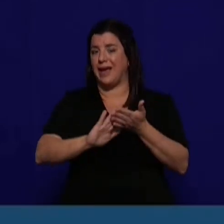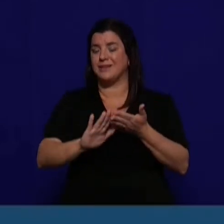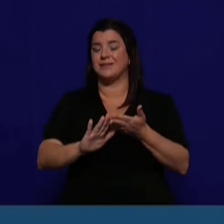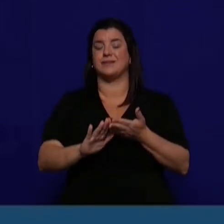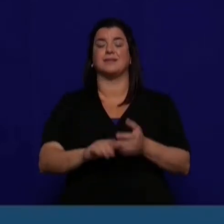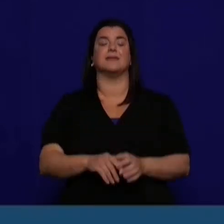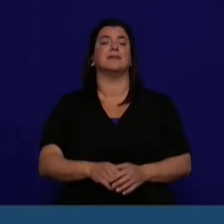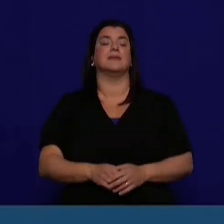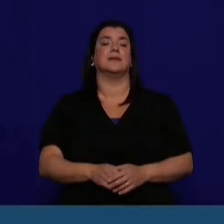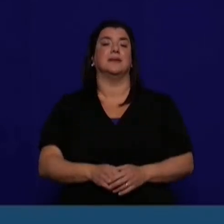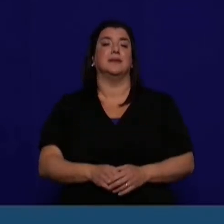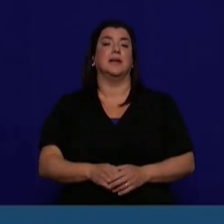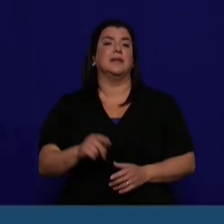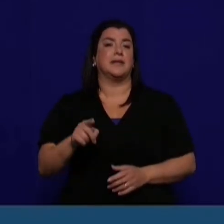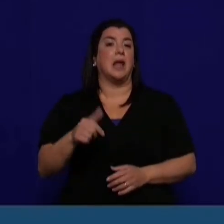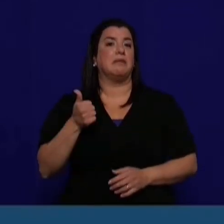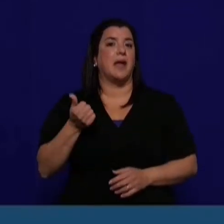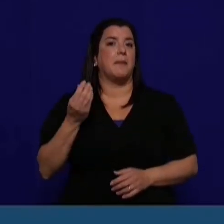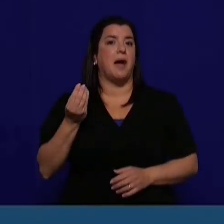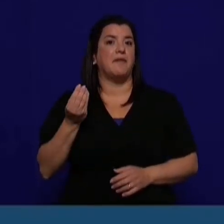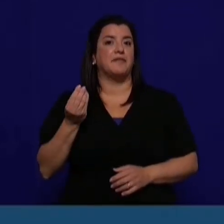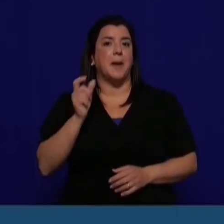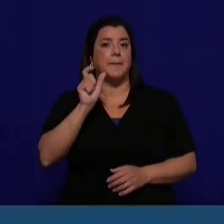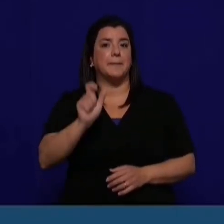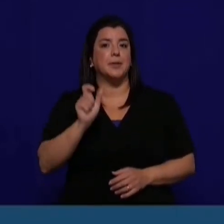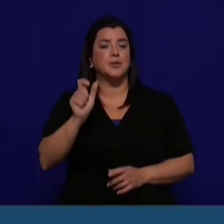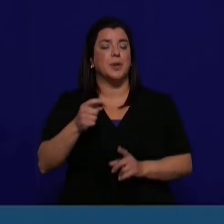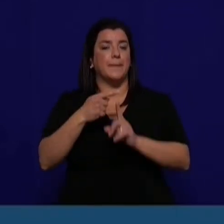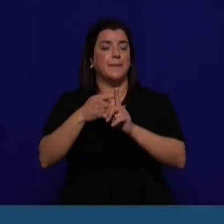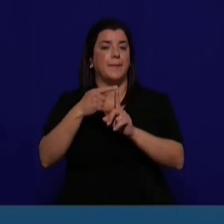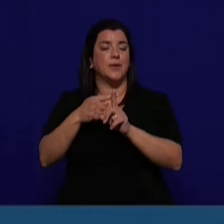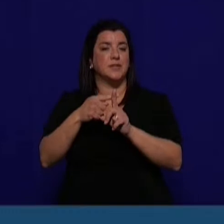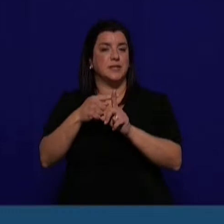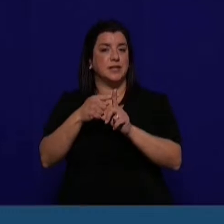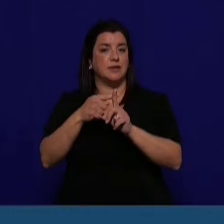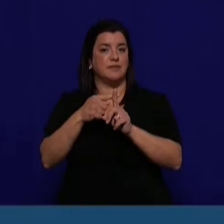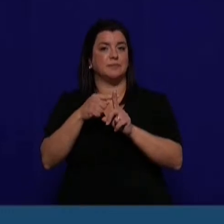U l-persuni pożittivi li nataw il-kod kien ta'